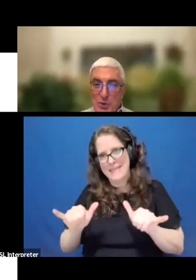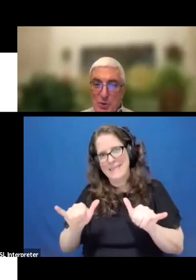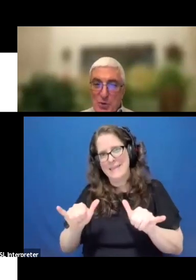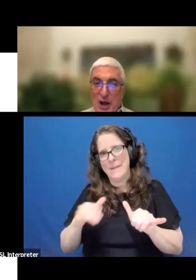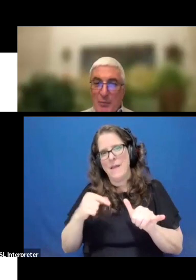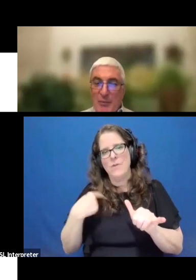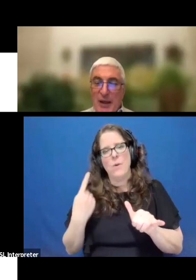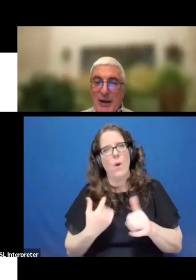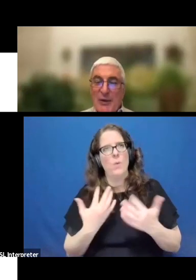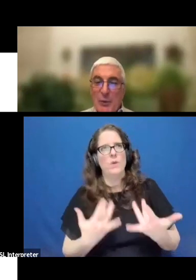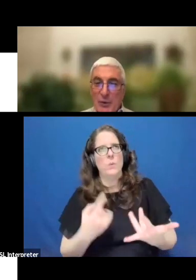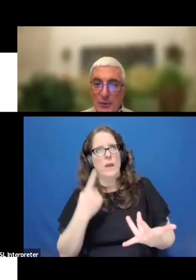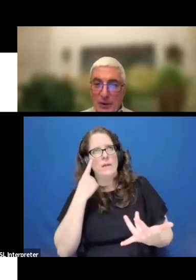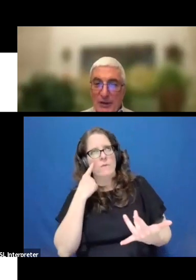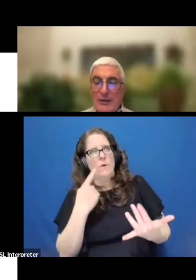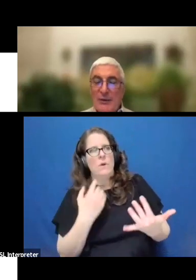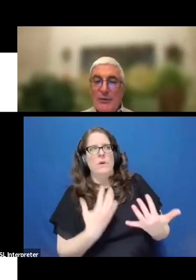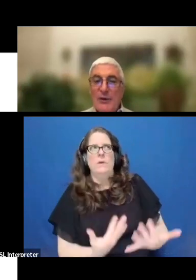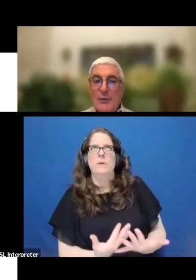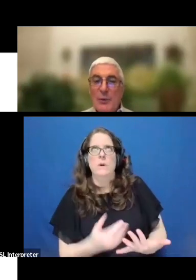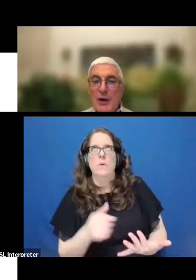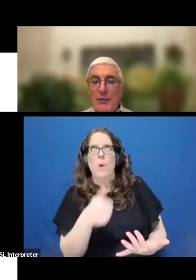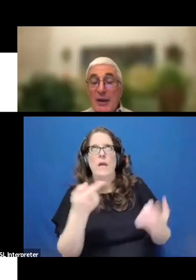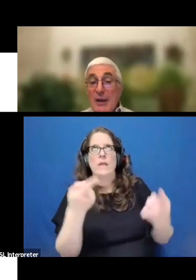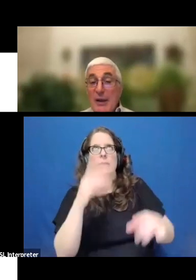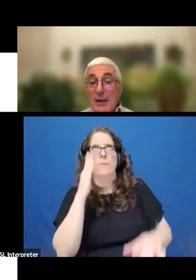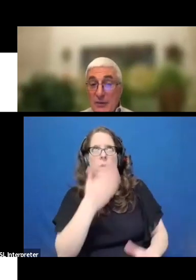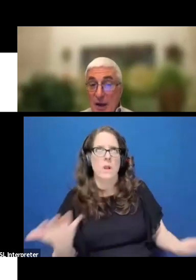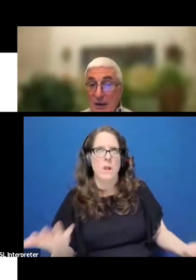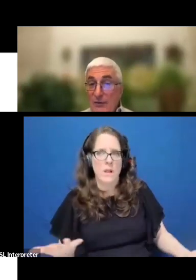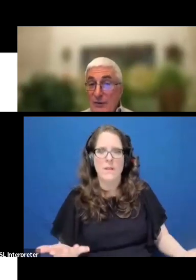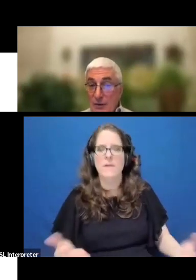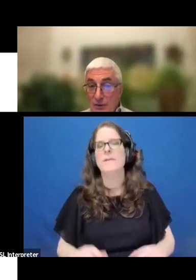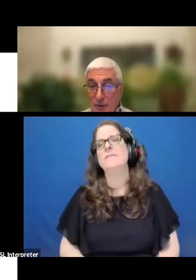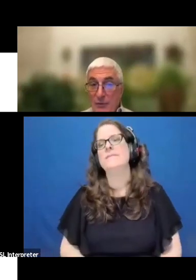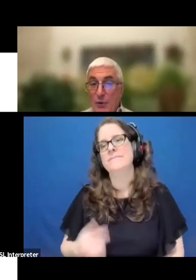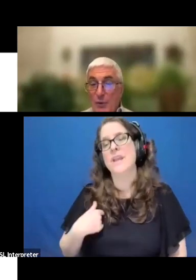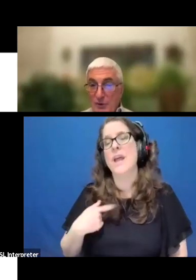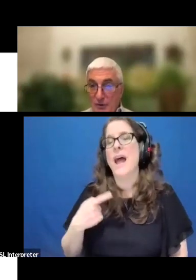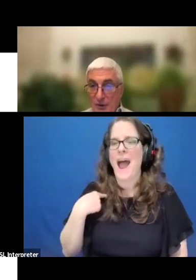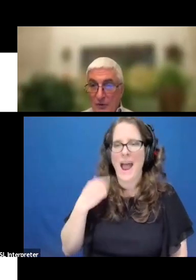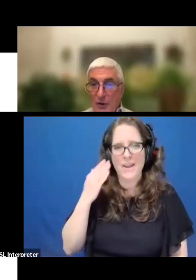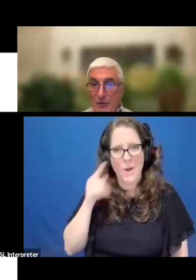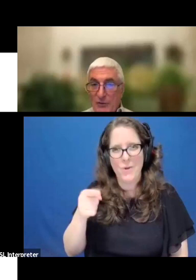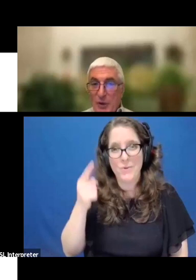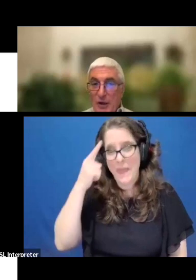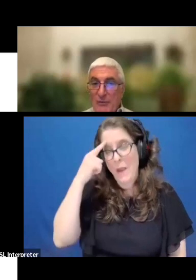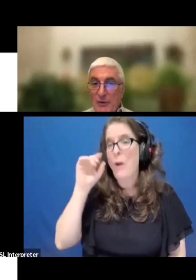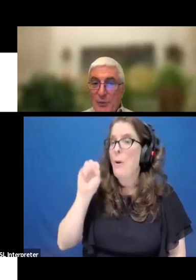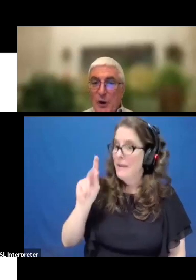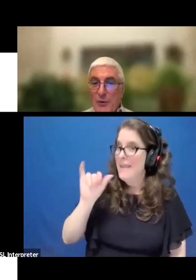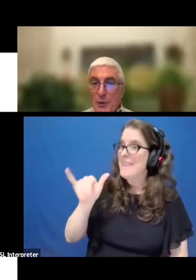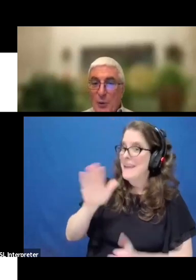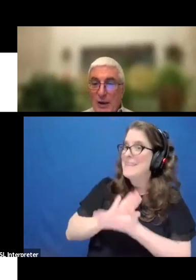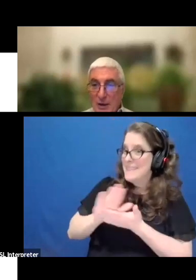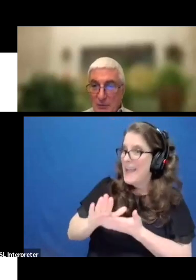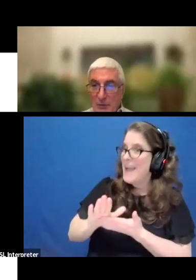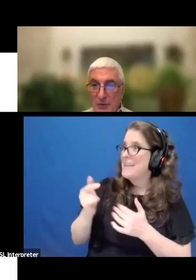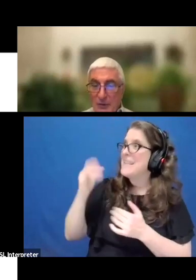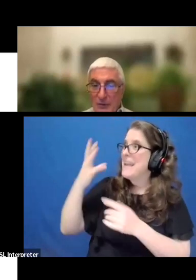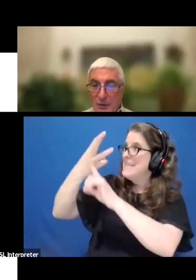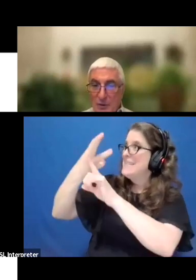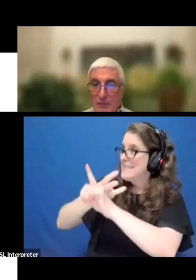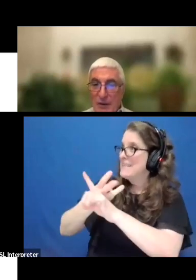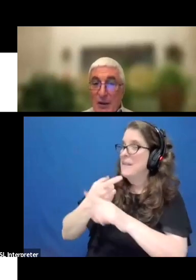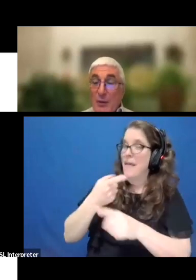other shoe to drop. And I know what you're thinking. You're thinking, well, it's nice that they'll give you up to 6 months of benefits while you're waiting for